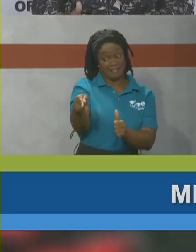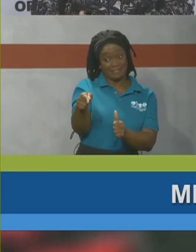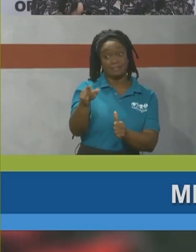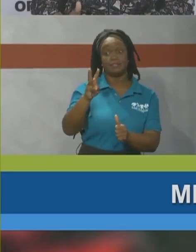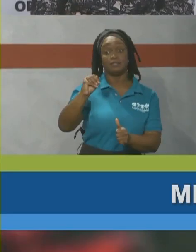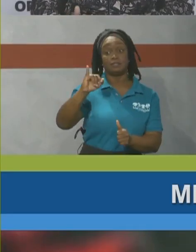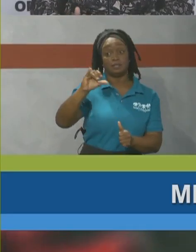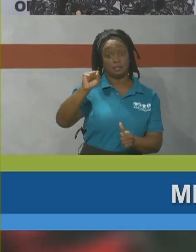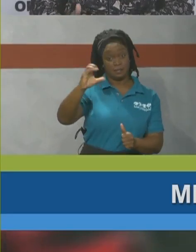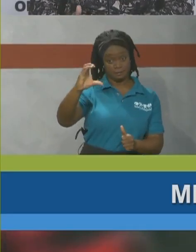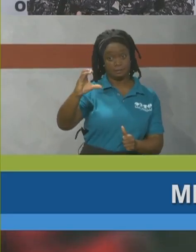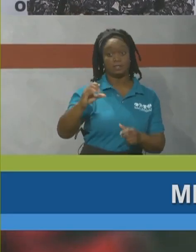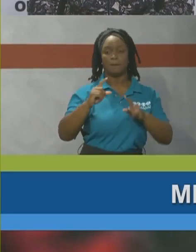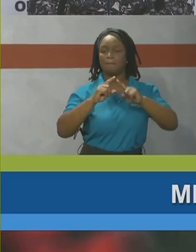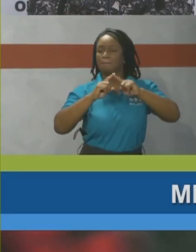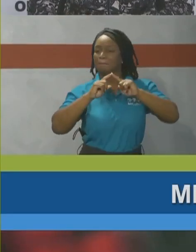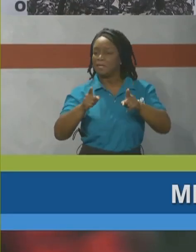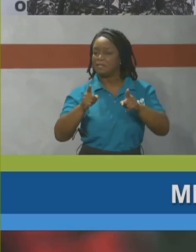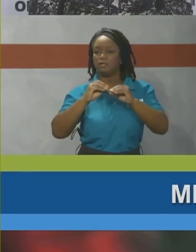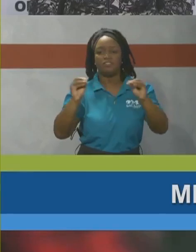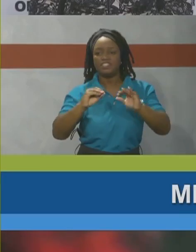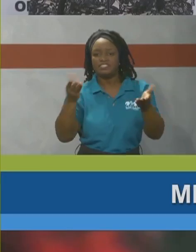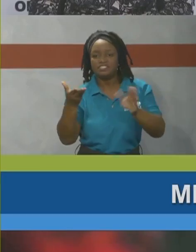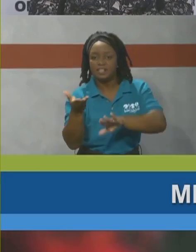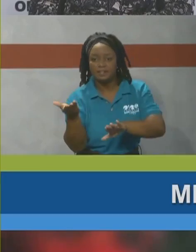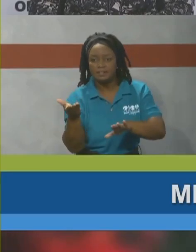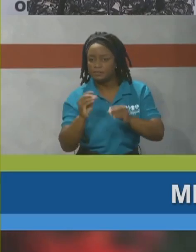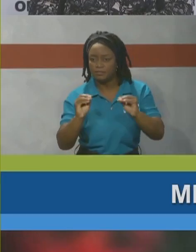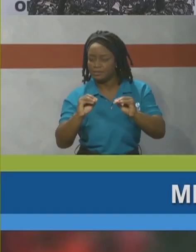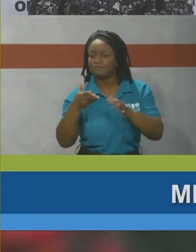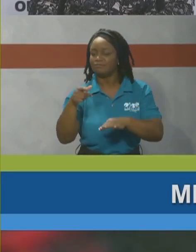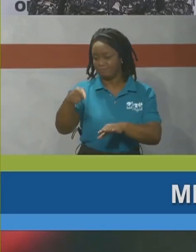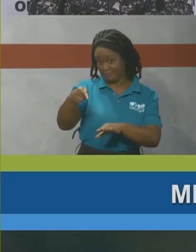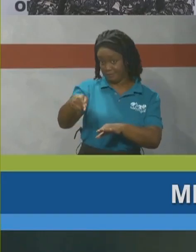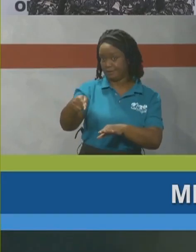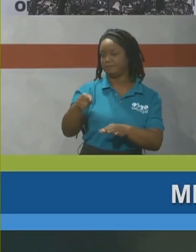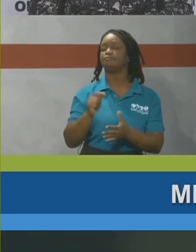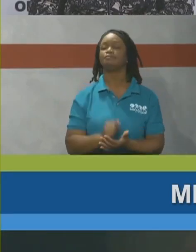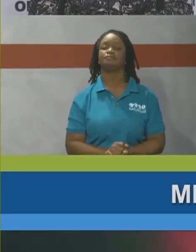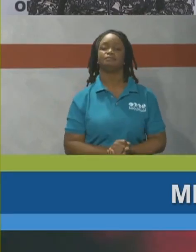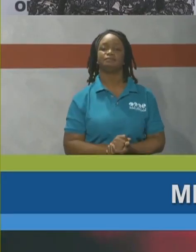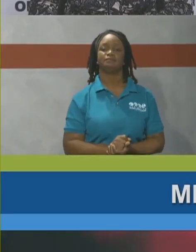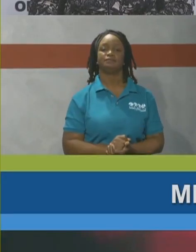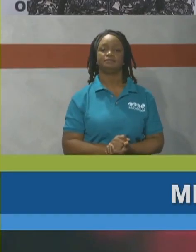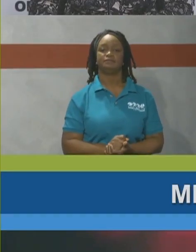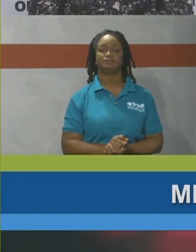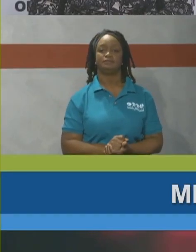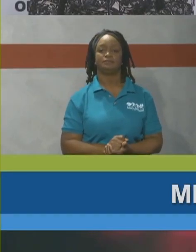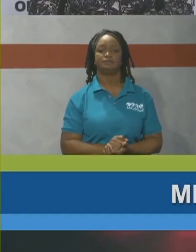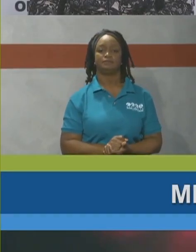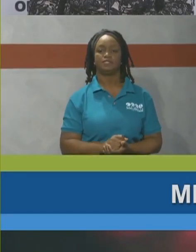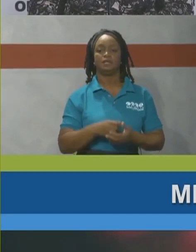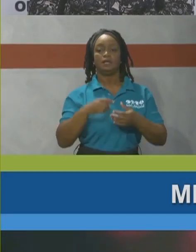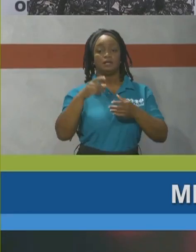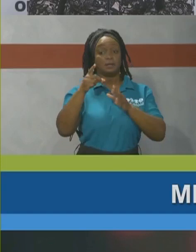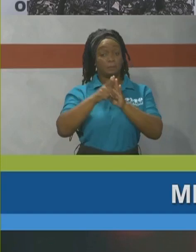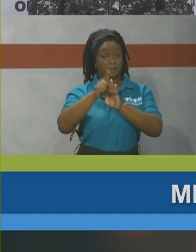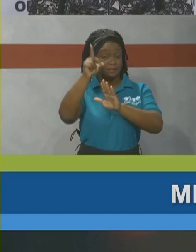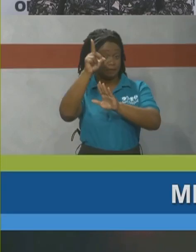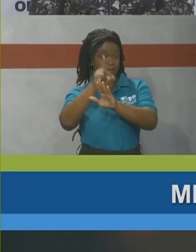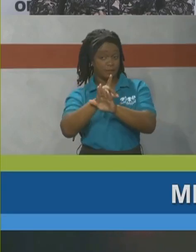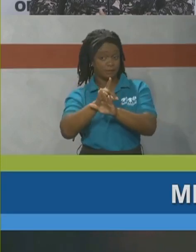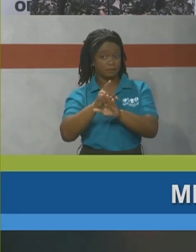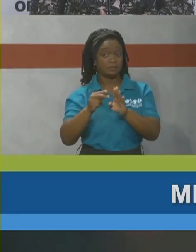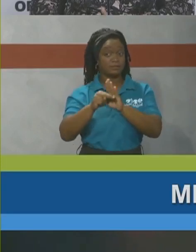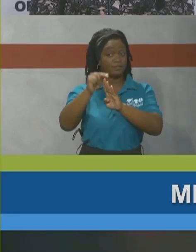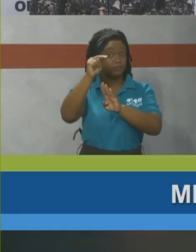had any deaths from Miss C at all. So the thing about Miss C, we have had a lull in December and late November,